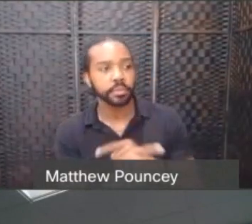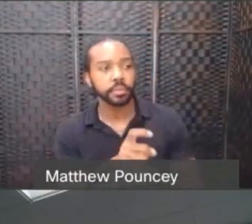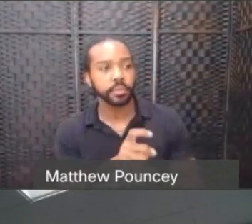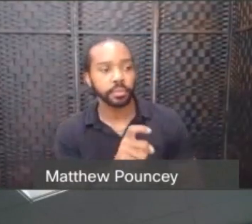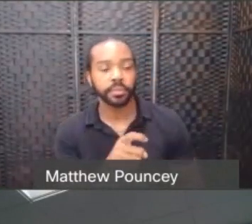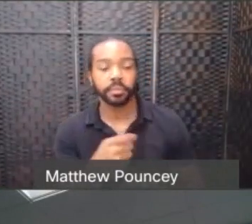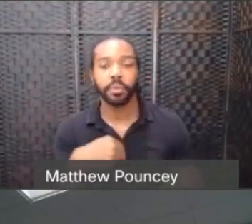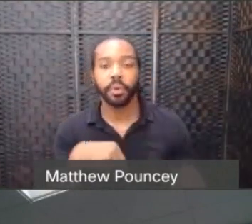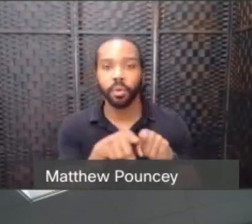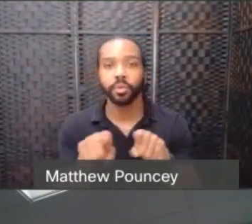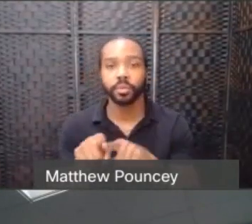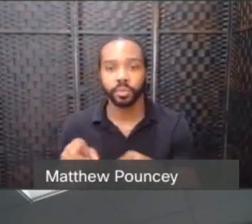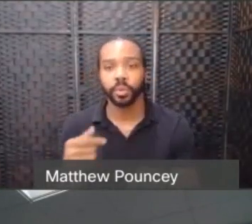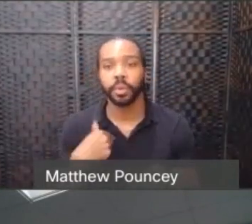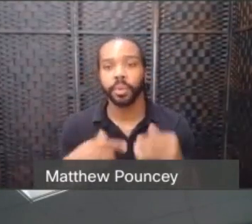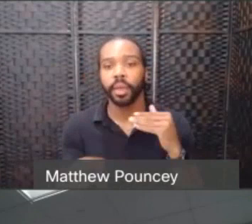also add,